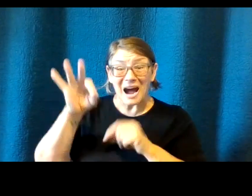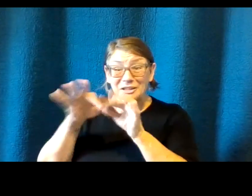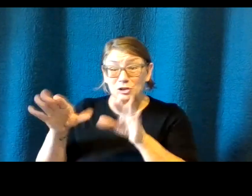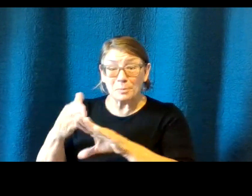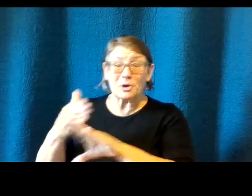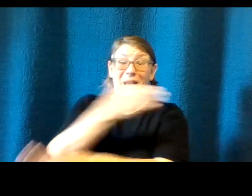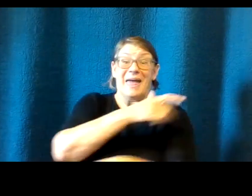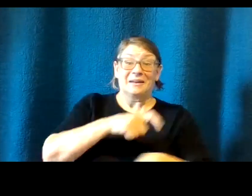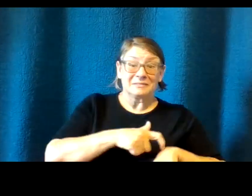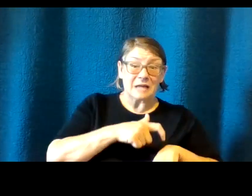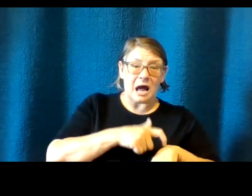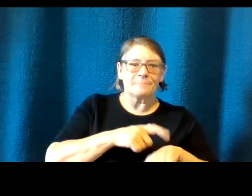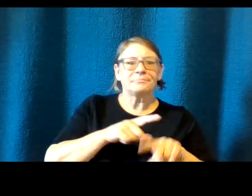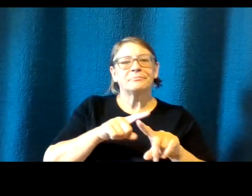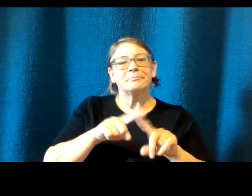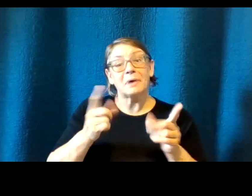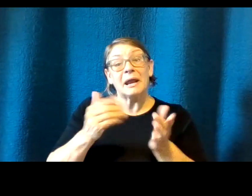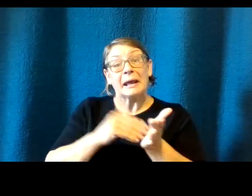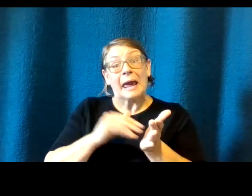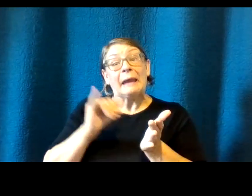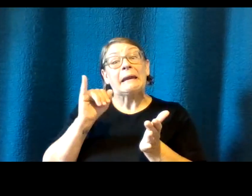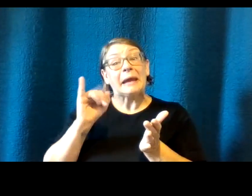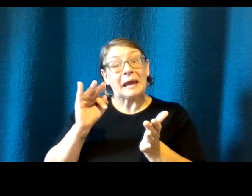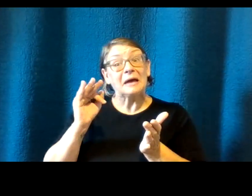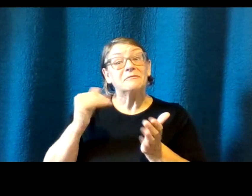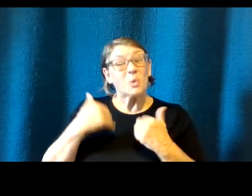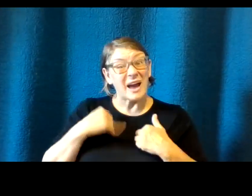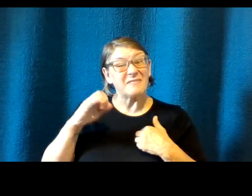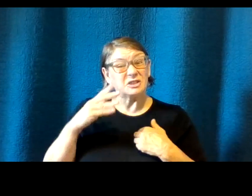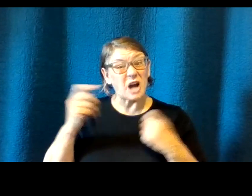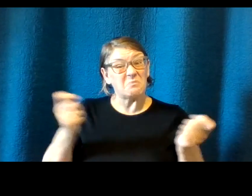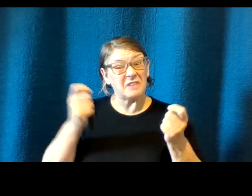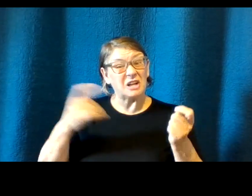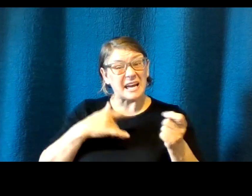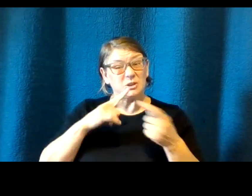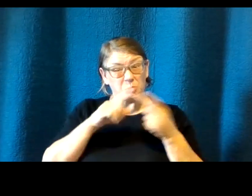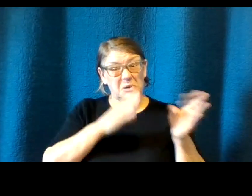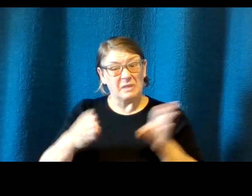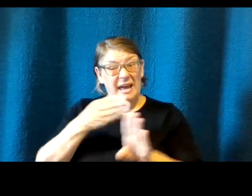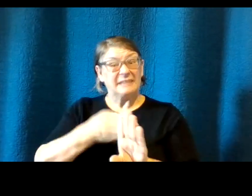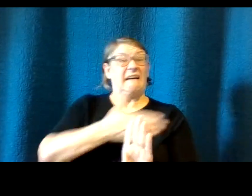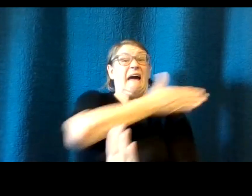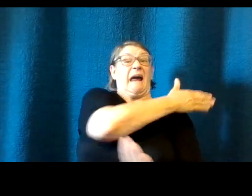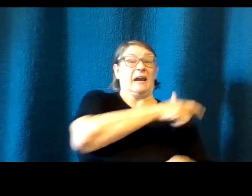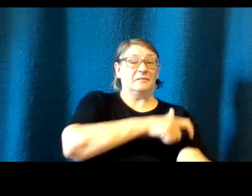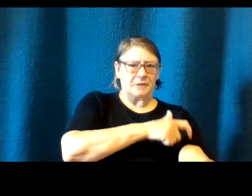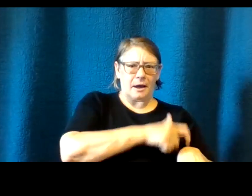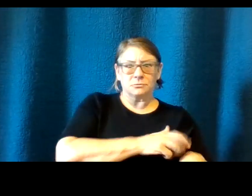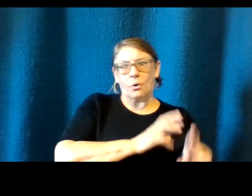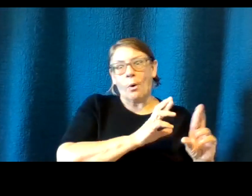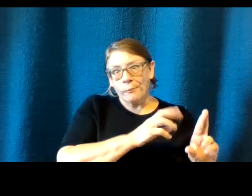time, but again, if there is a job fair, they're usually planning this in advance. So if that's something that they do on